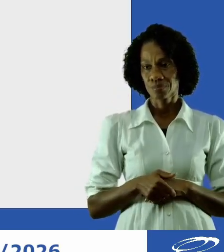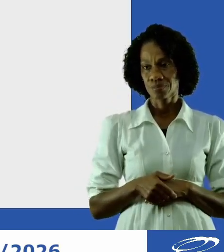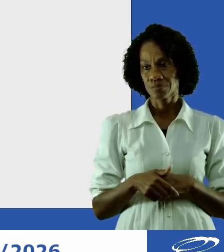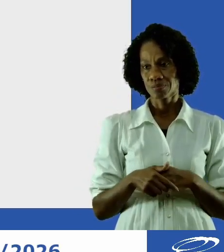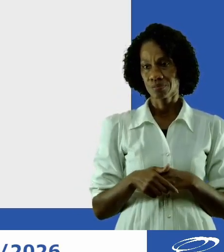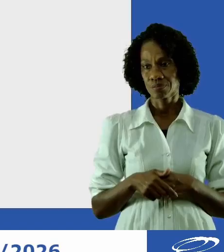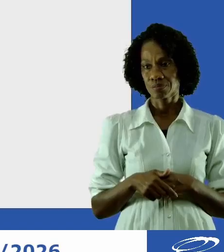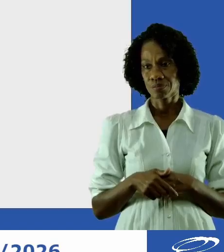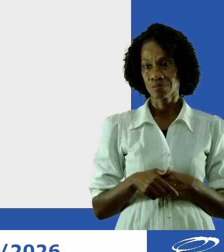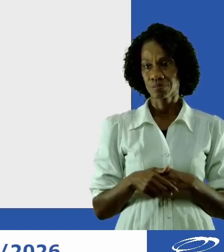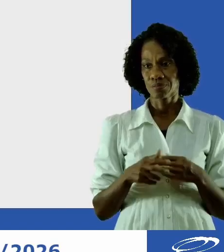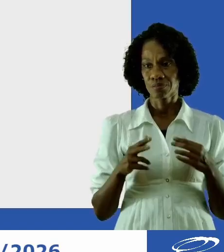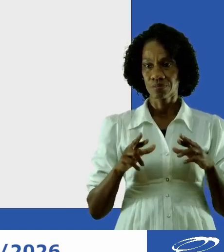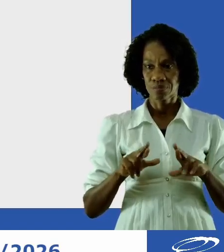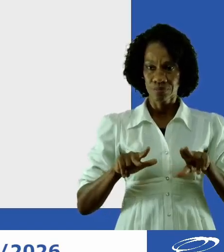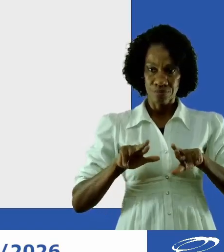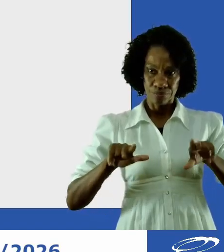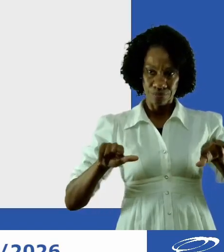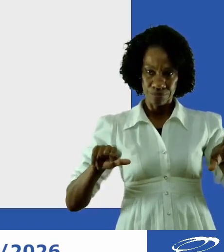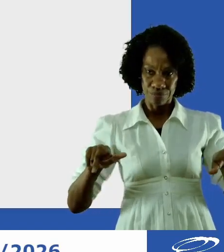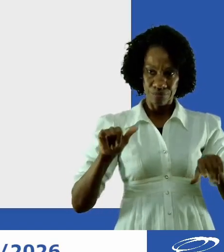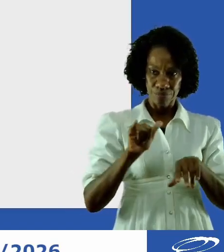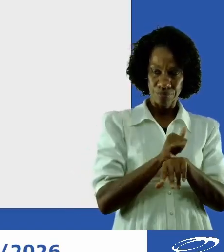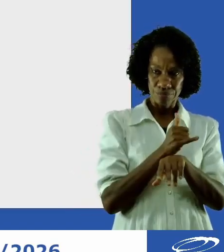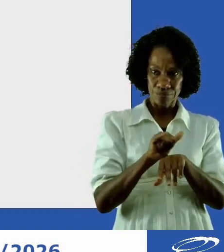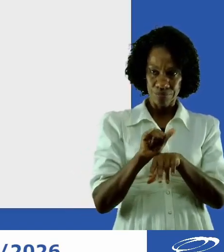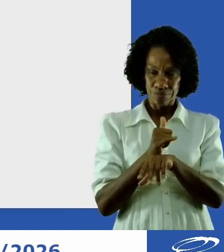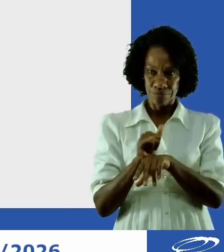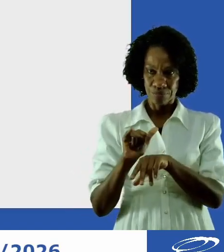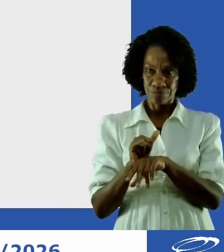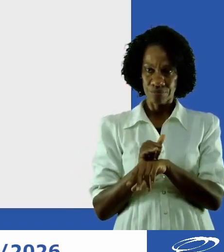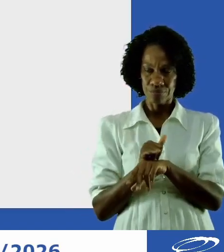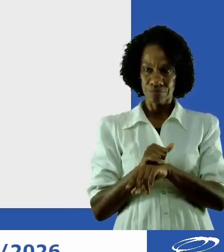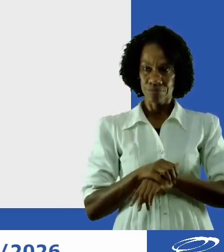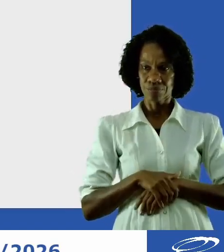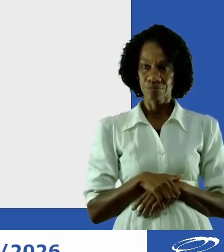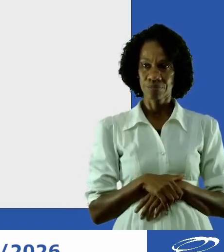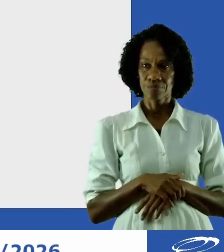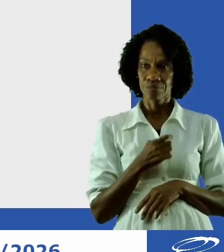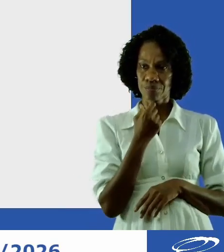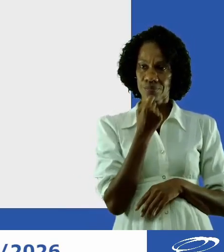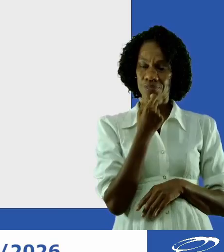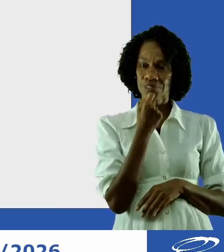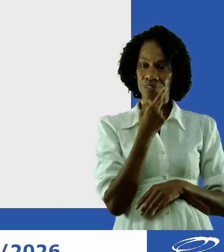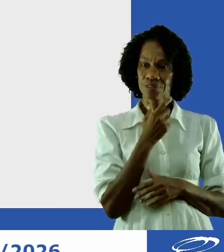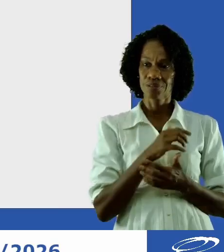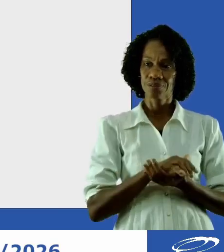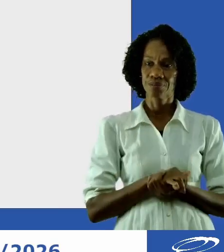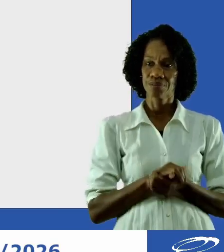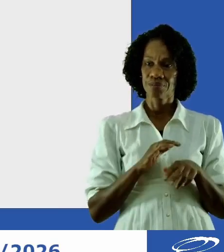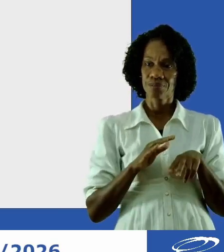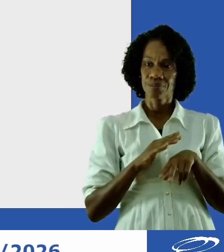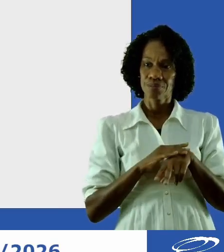different antibiotic strategies, the consensus have made the following